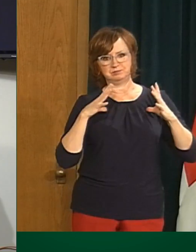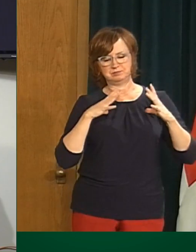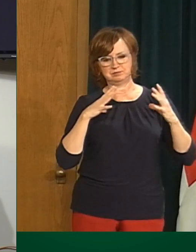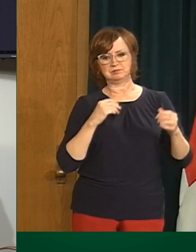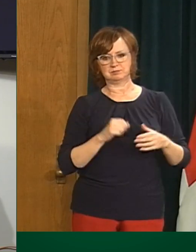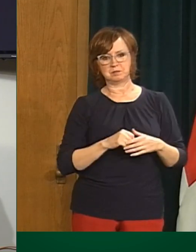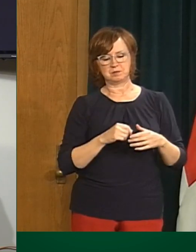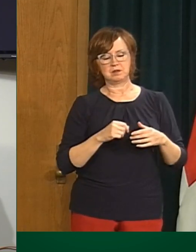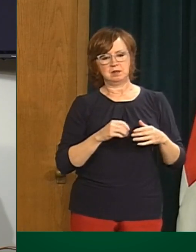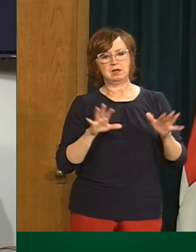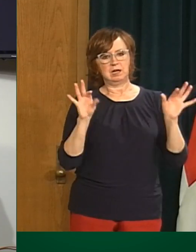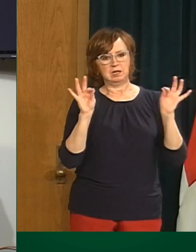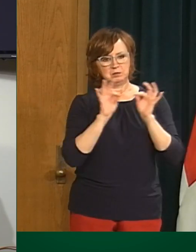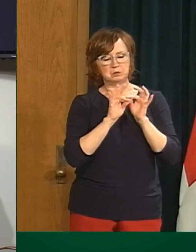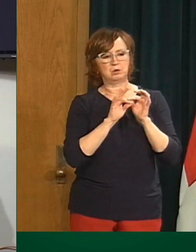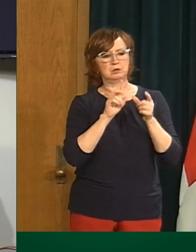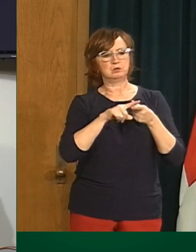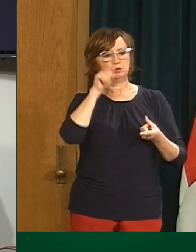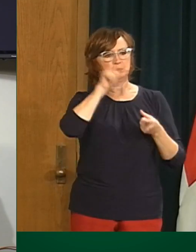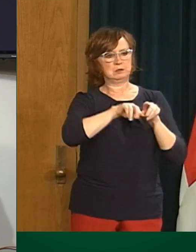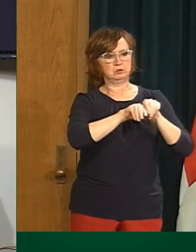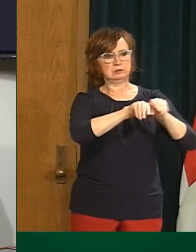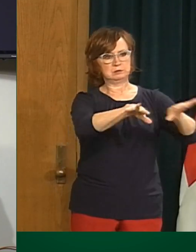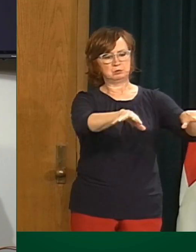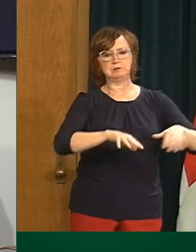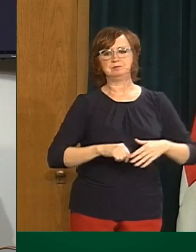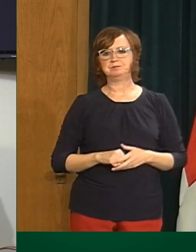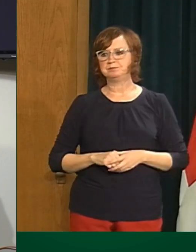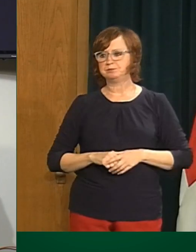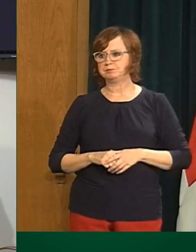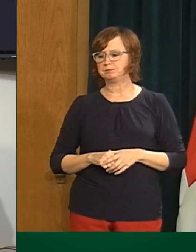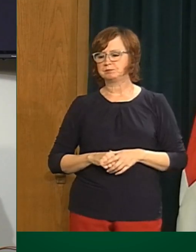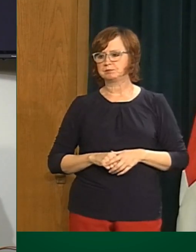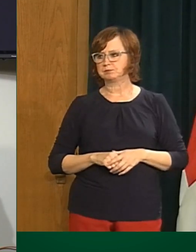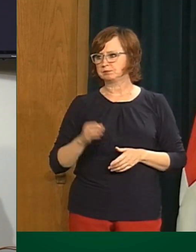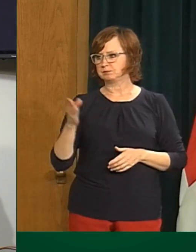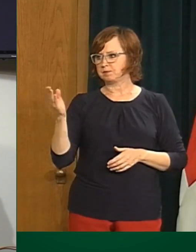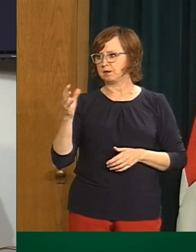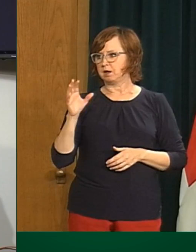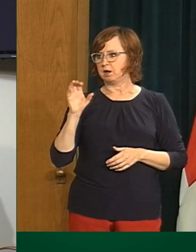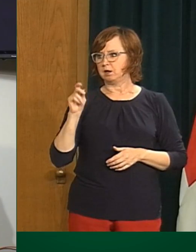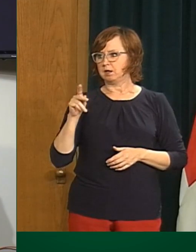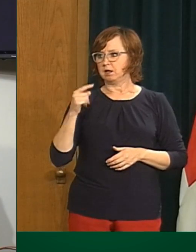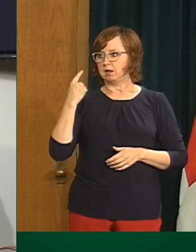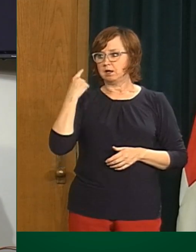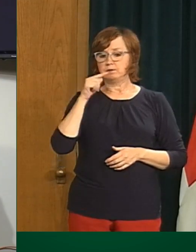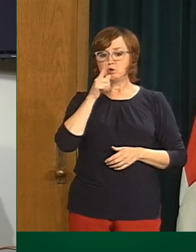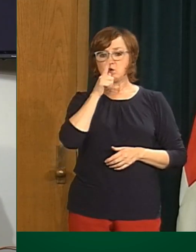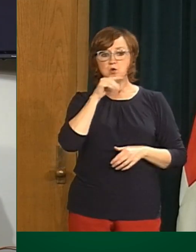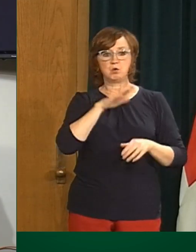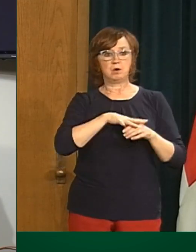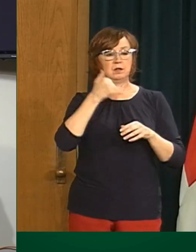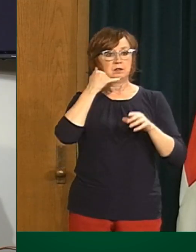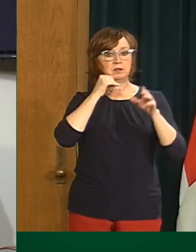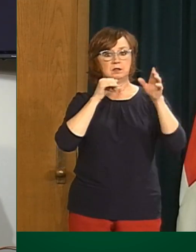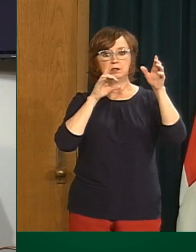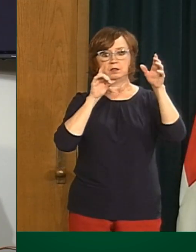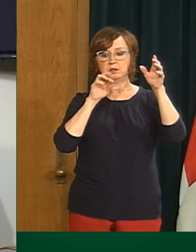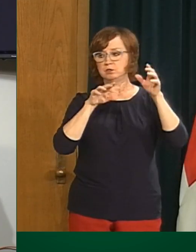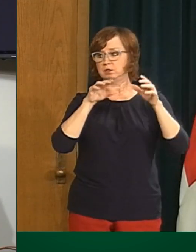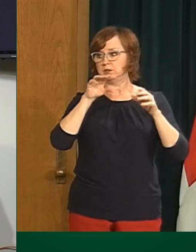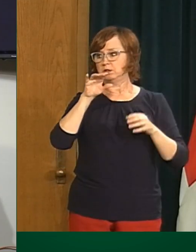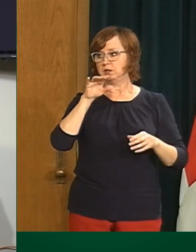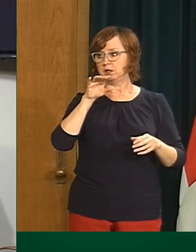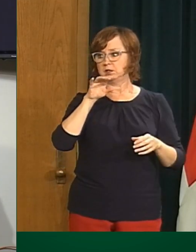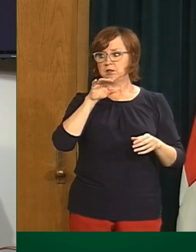contact investigation really helps us bring things to a close. Thank you. And just for the benefit of those on the line, that was Dr.